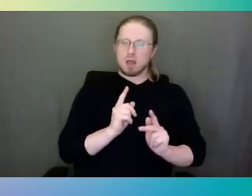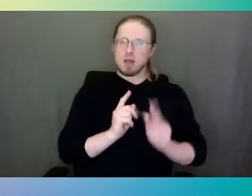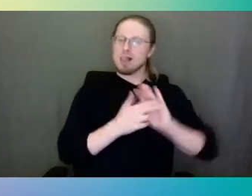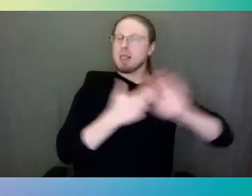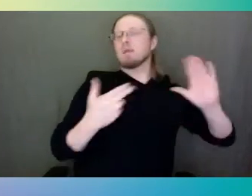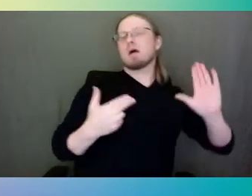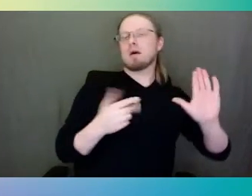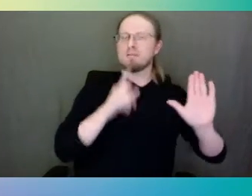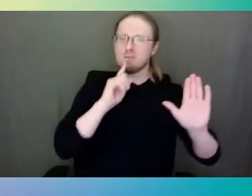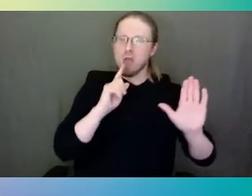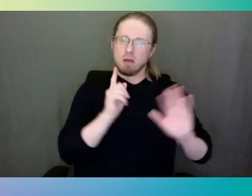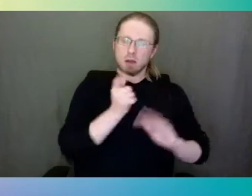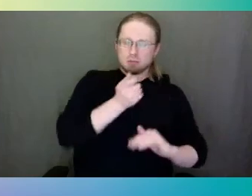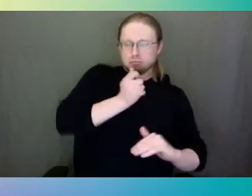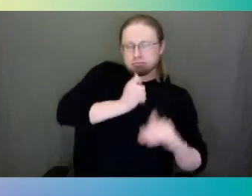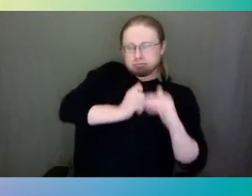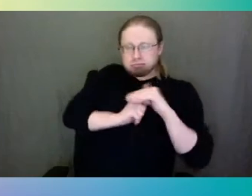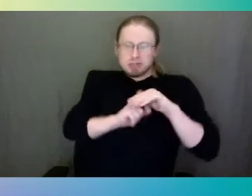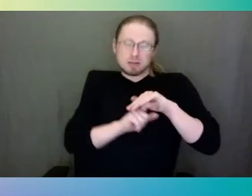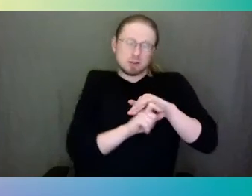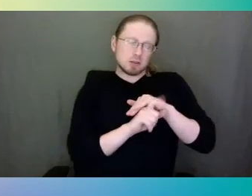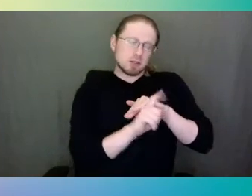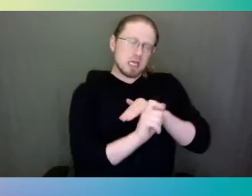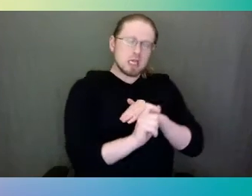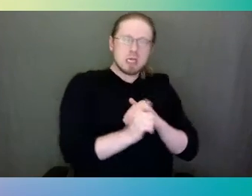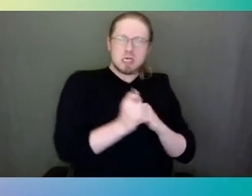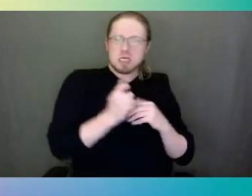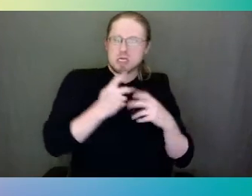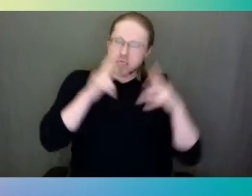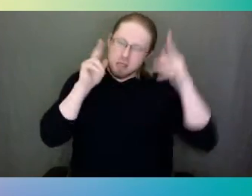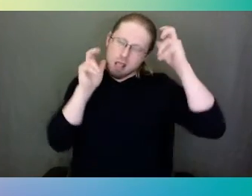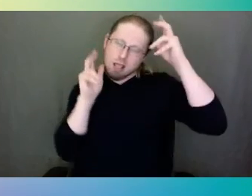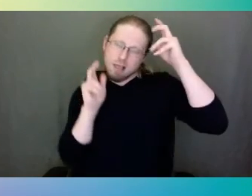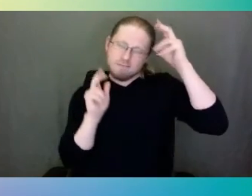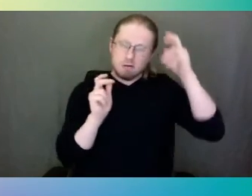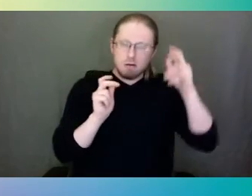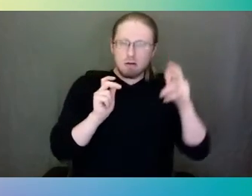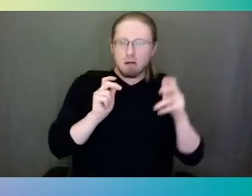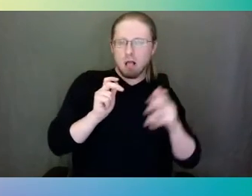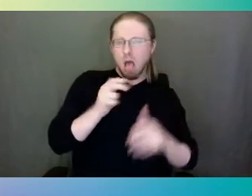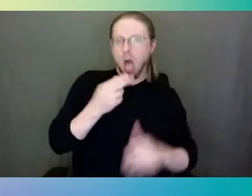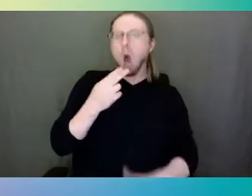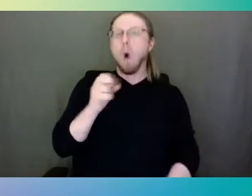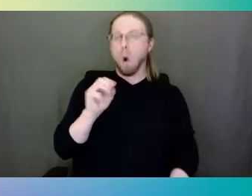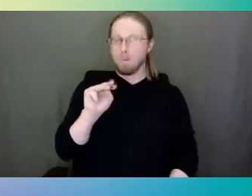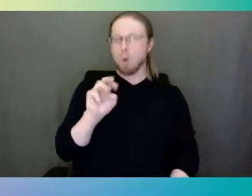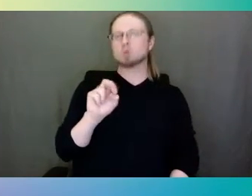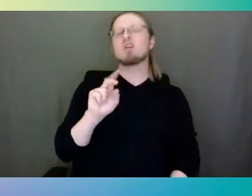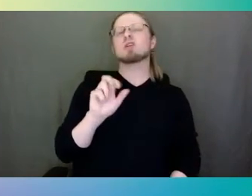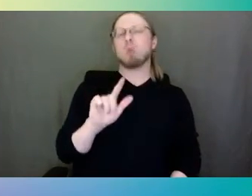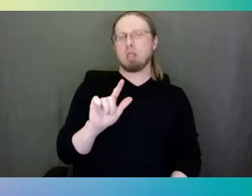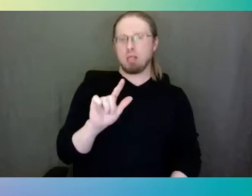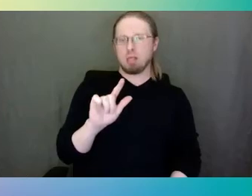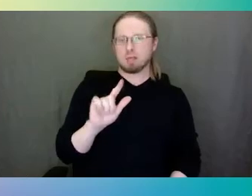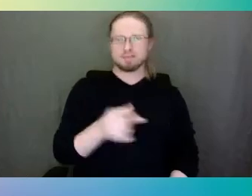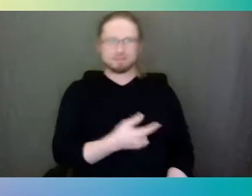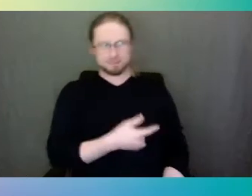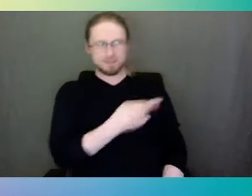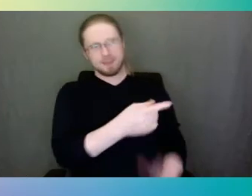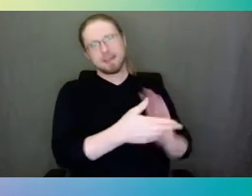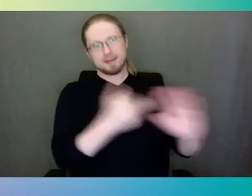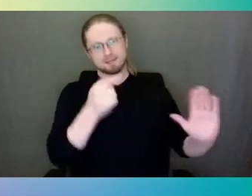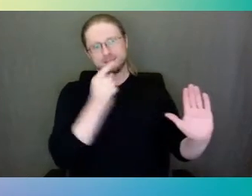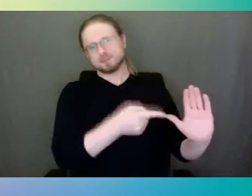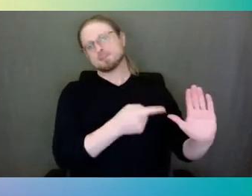the scenes, we don't understand who they are, homosexuals. They got it pegged. It